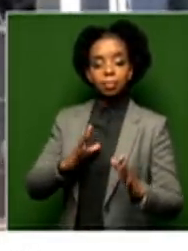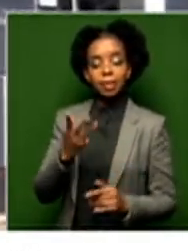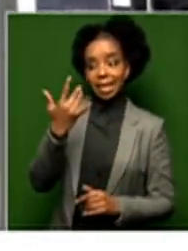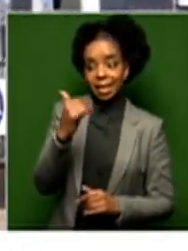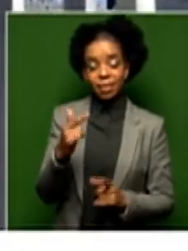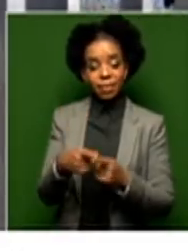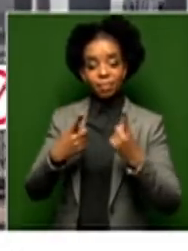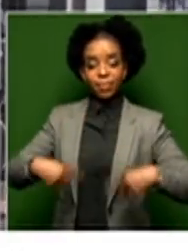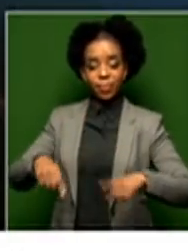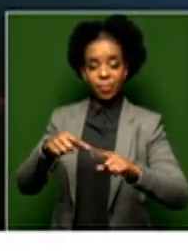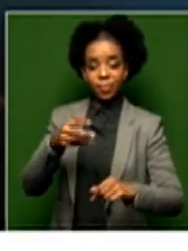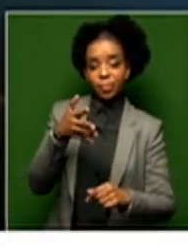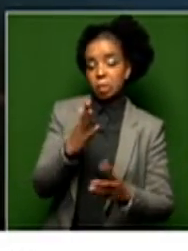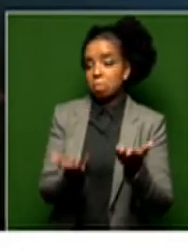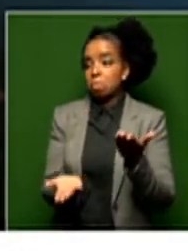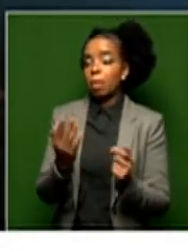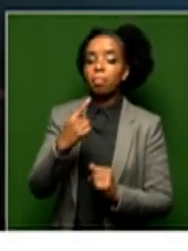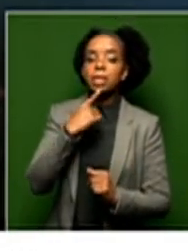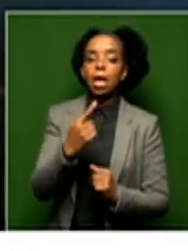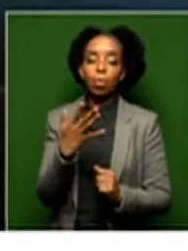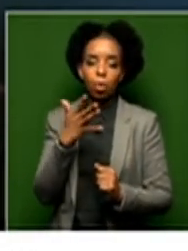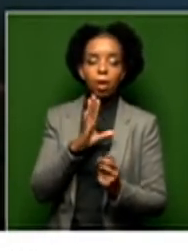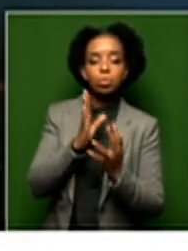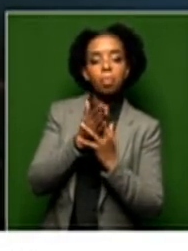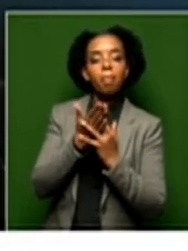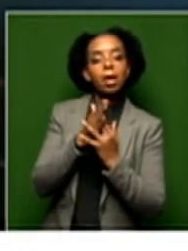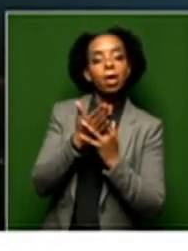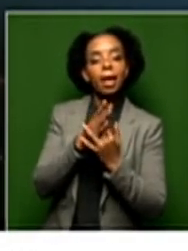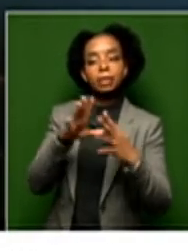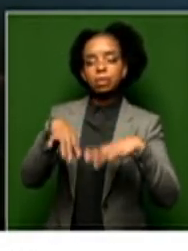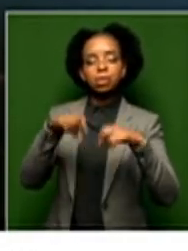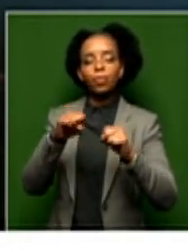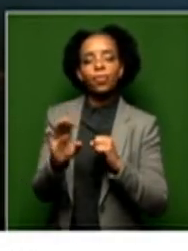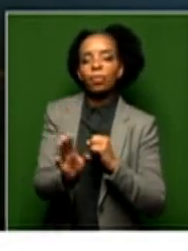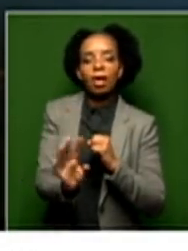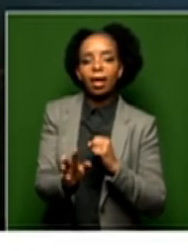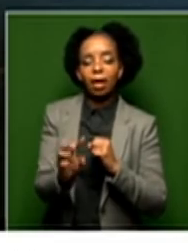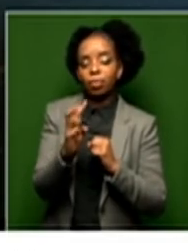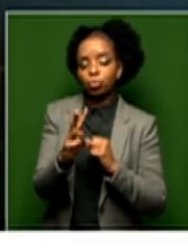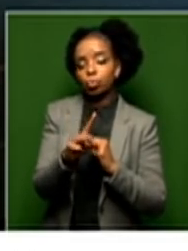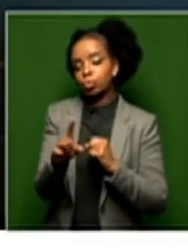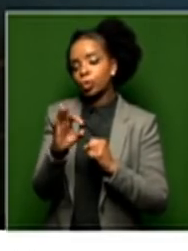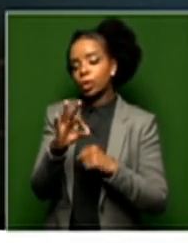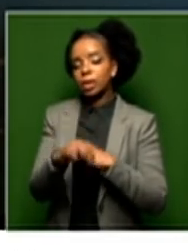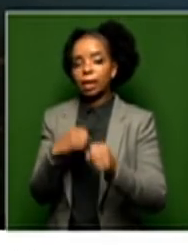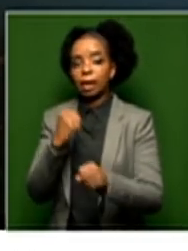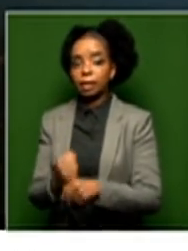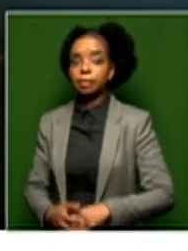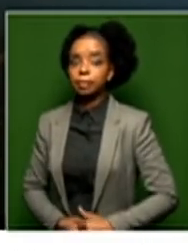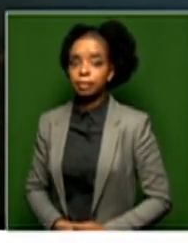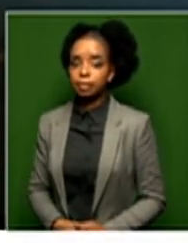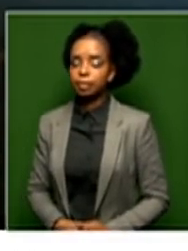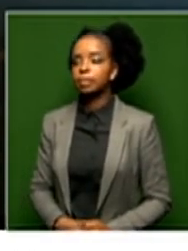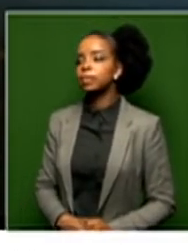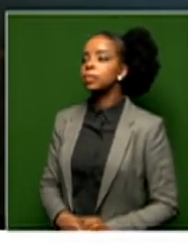avoid or at least mitigate load shedding in the next 2 to 3 years. So, Chris, just to